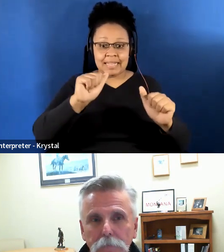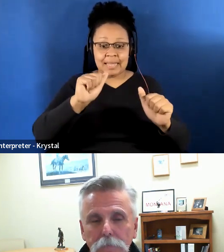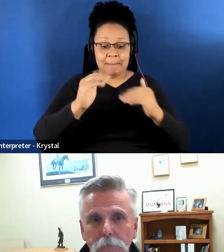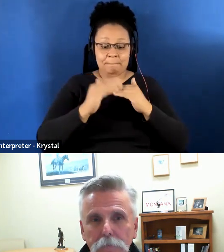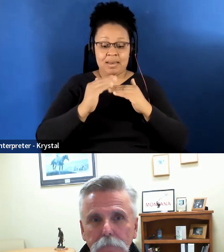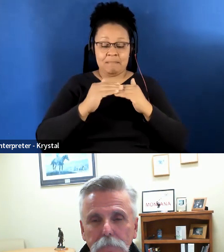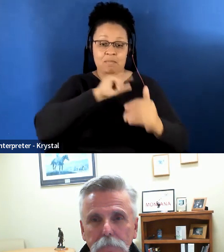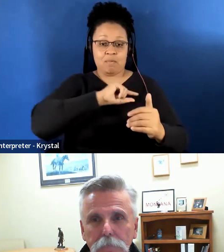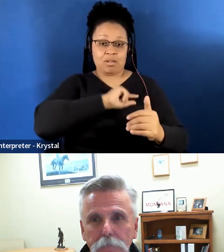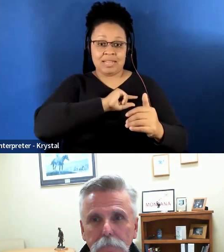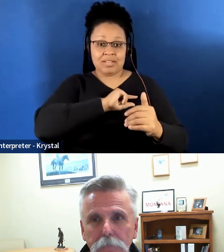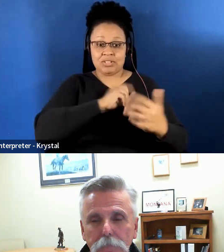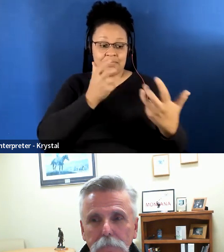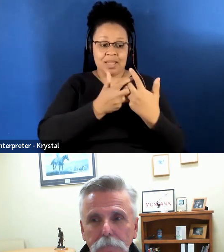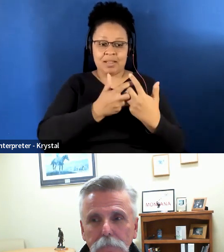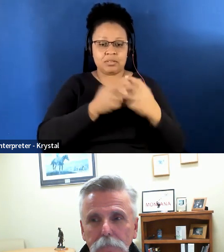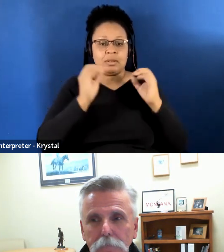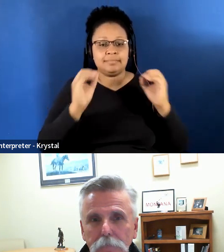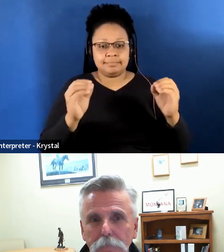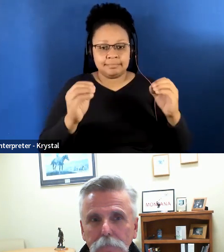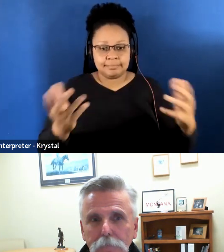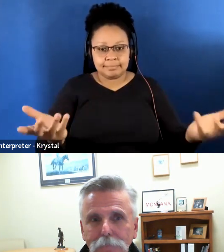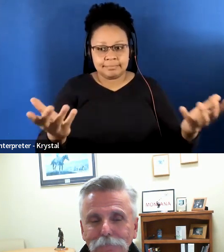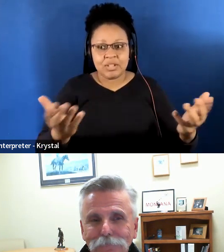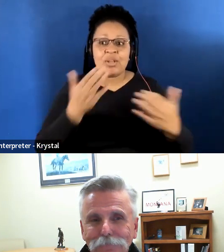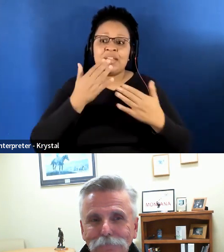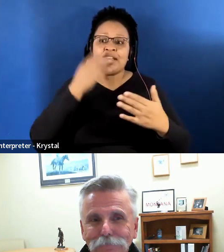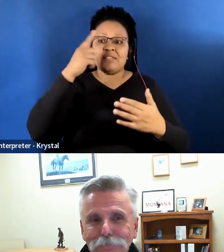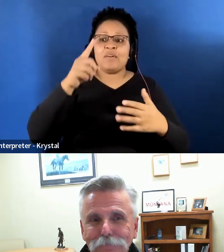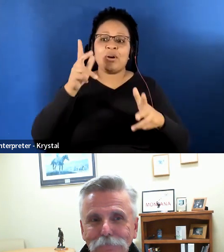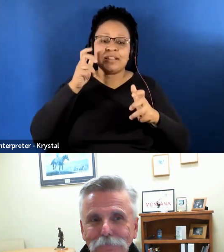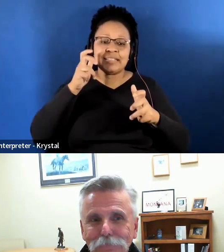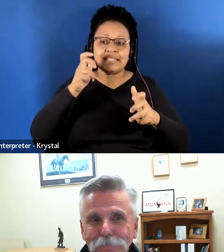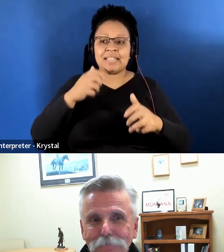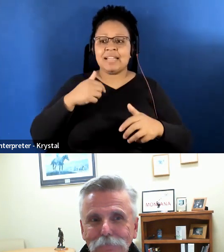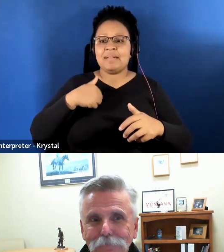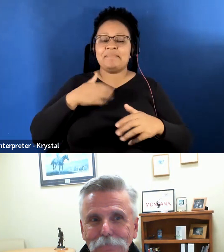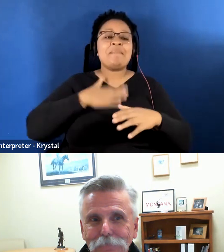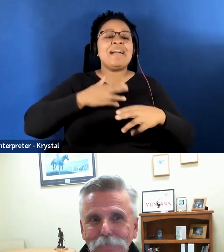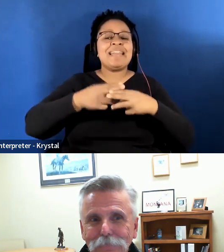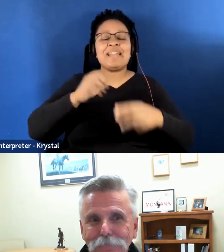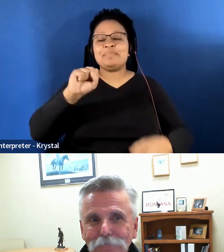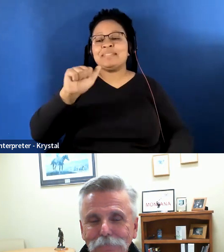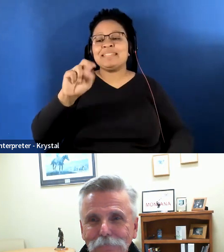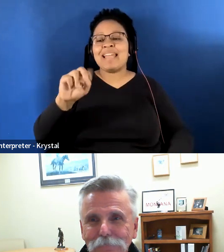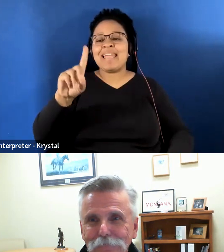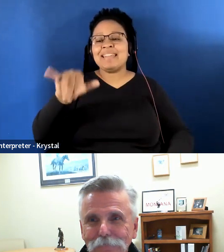a little frustrated. So thanks for listening. And my name is Sandy. I do need to change that.